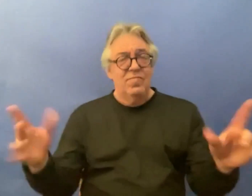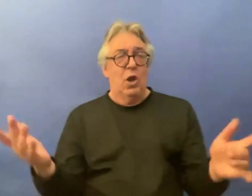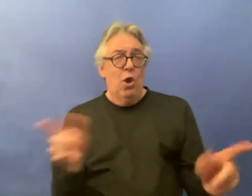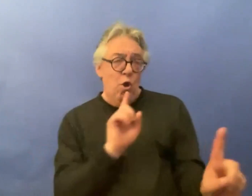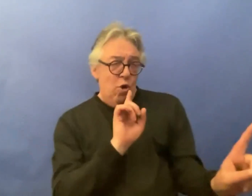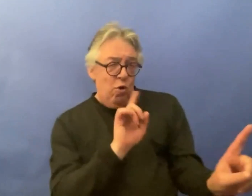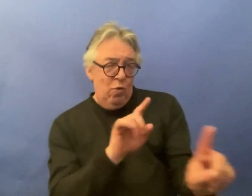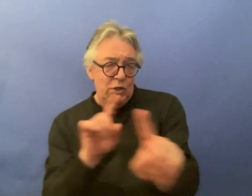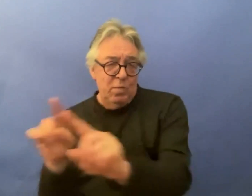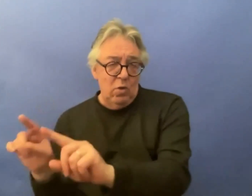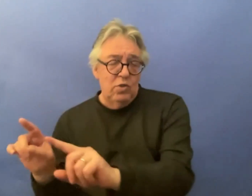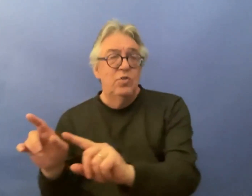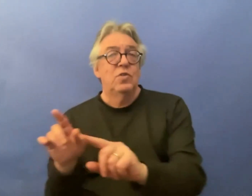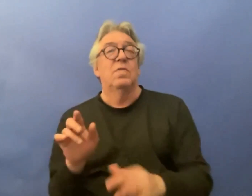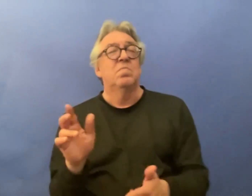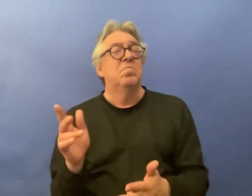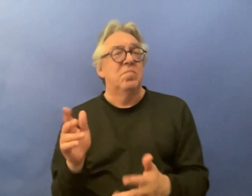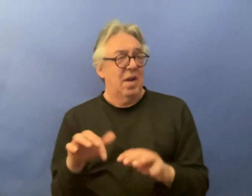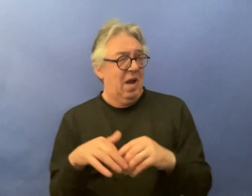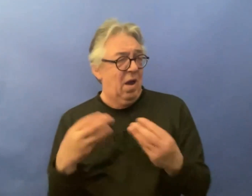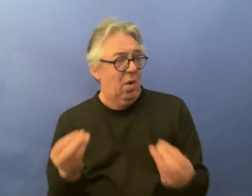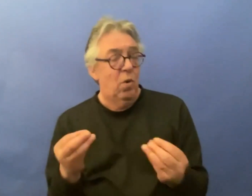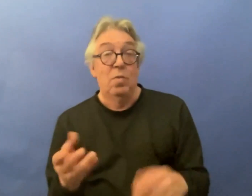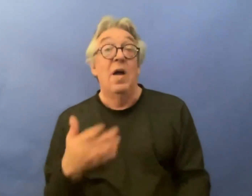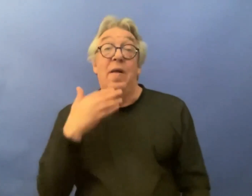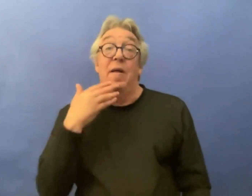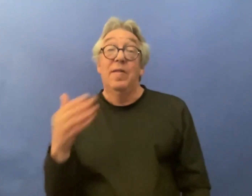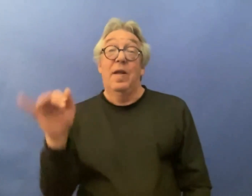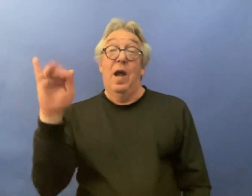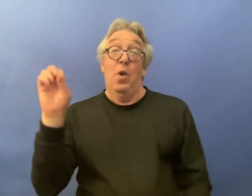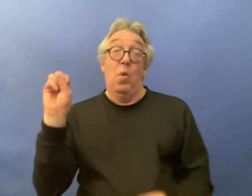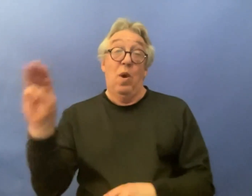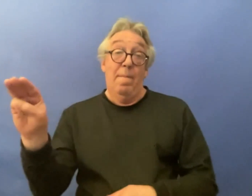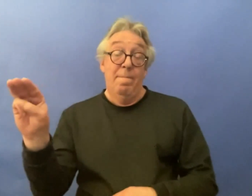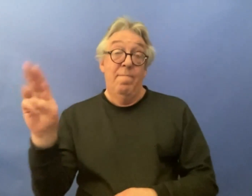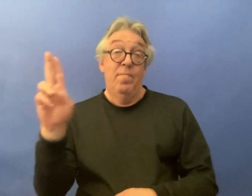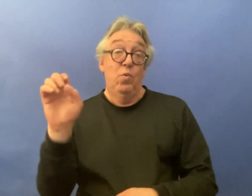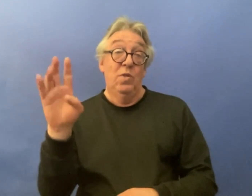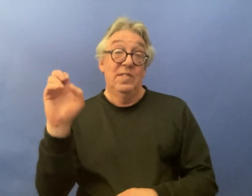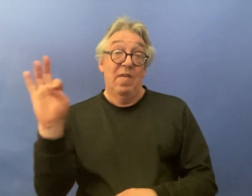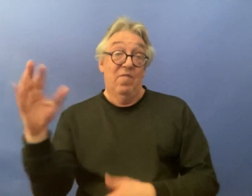this with the support of UNICEF and IOM in 2022.